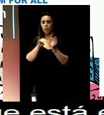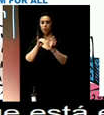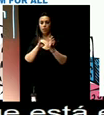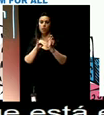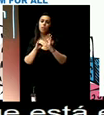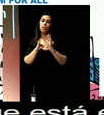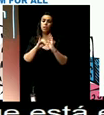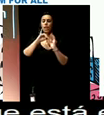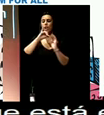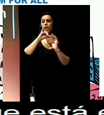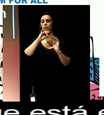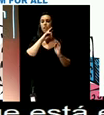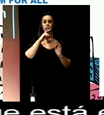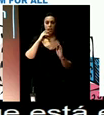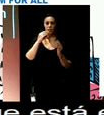baptizing.